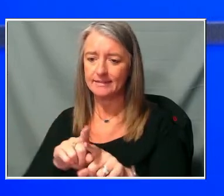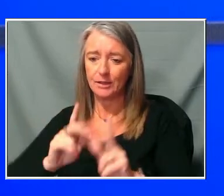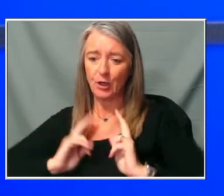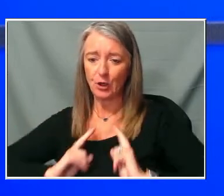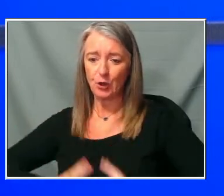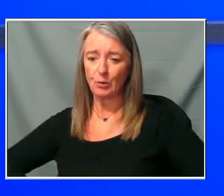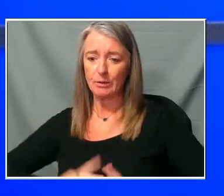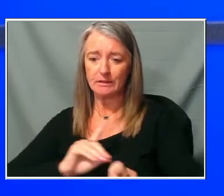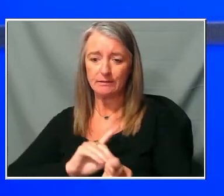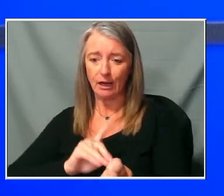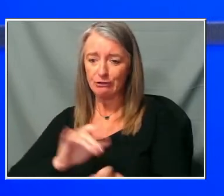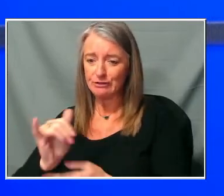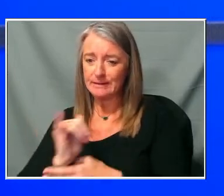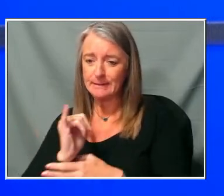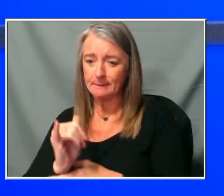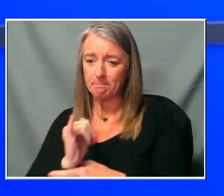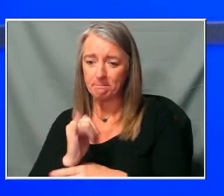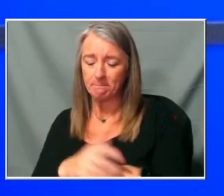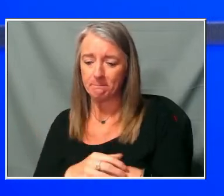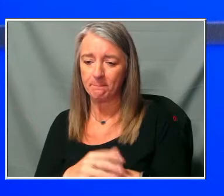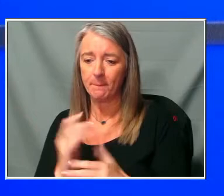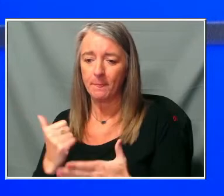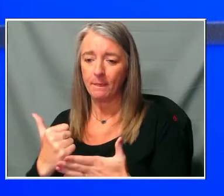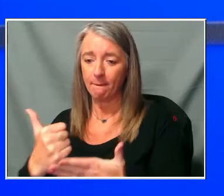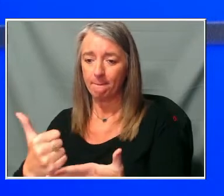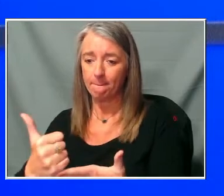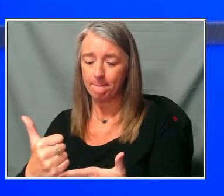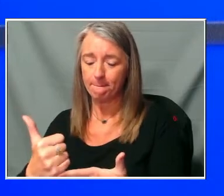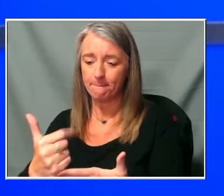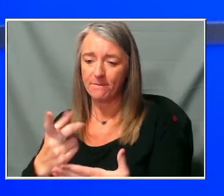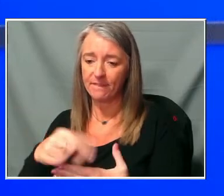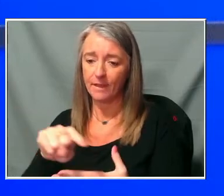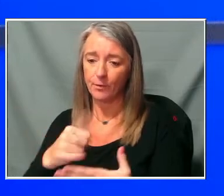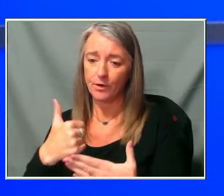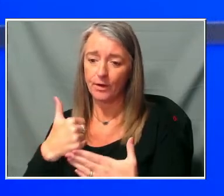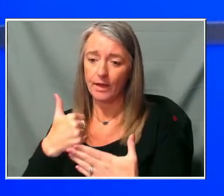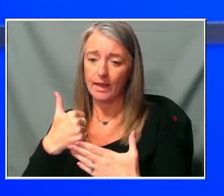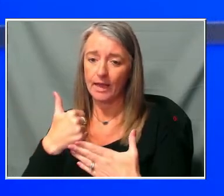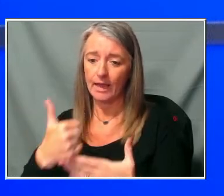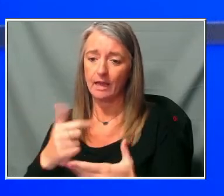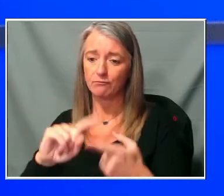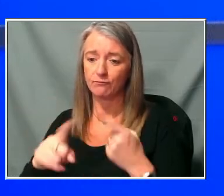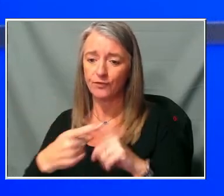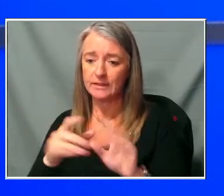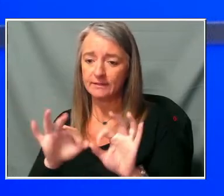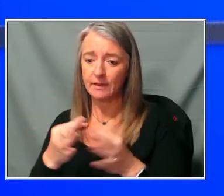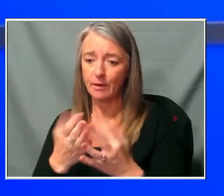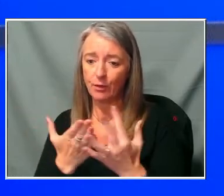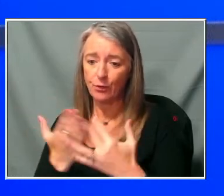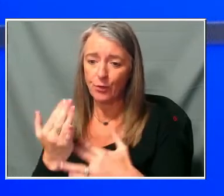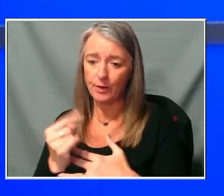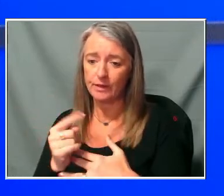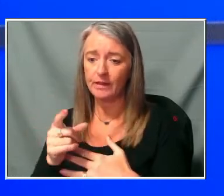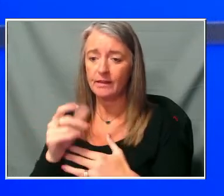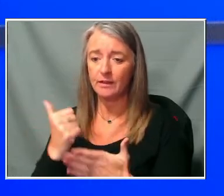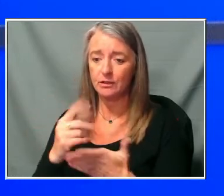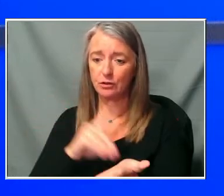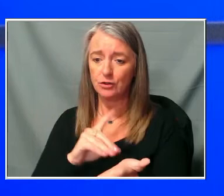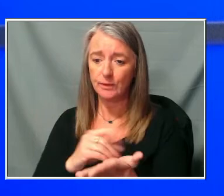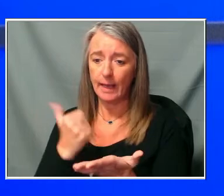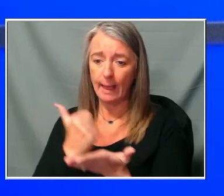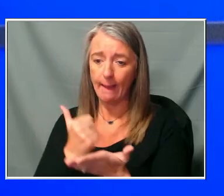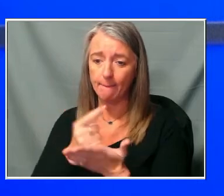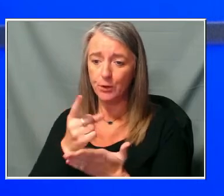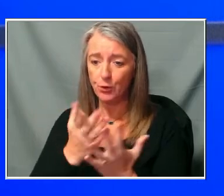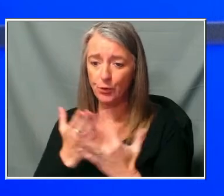They want to help. We want to help our, you know, our friends and family get through it, and they want to help you get through it. So I